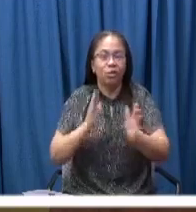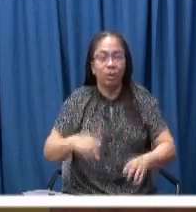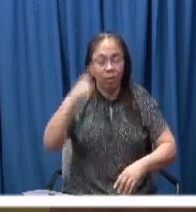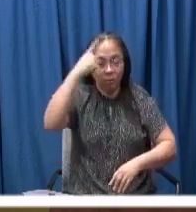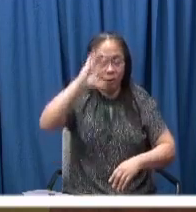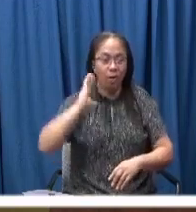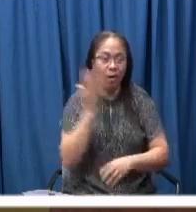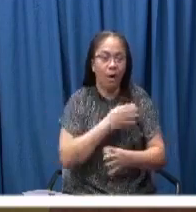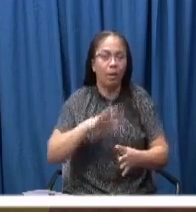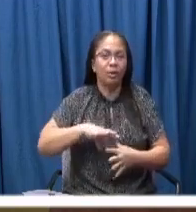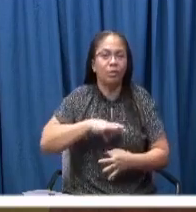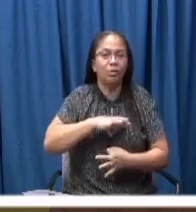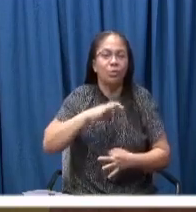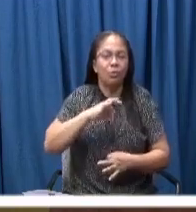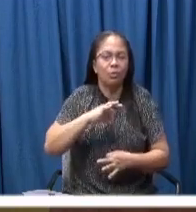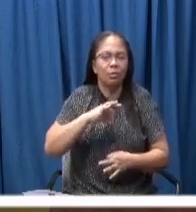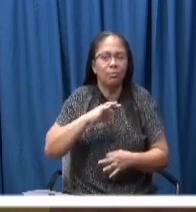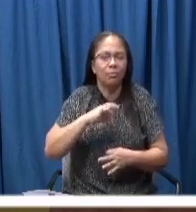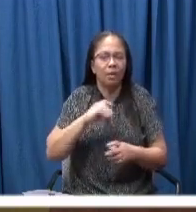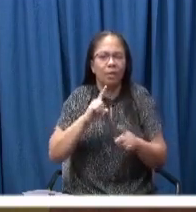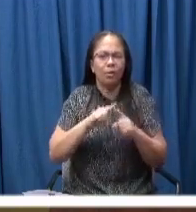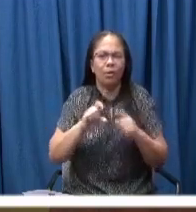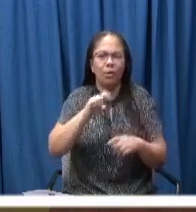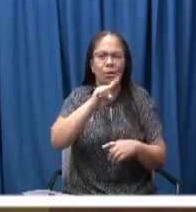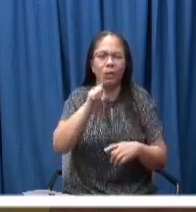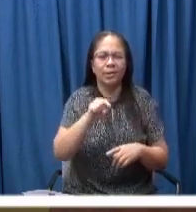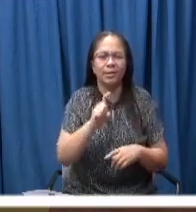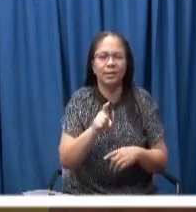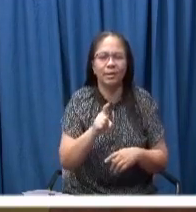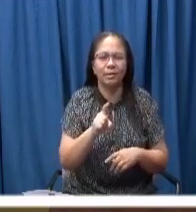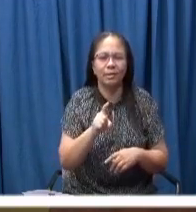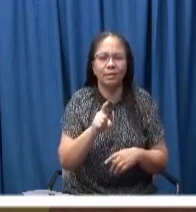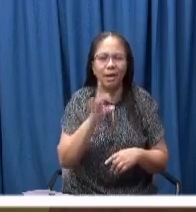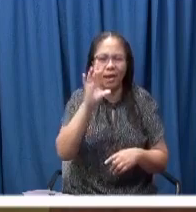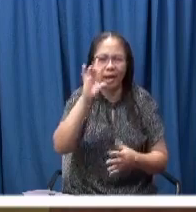is, in these 8 weeks, have we learned to trust the Good